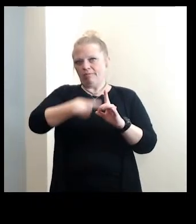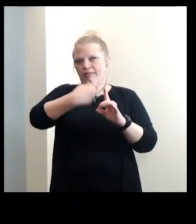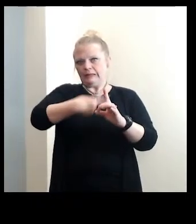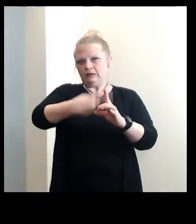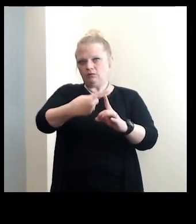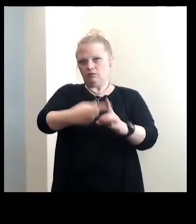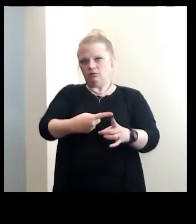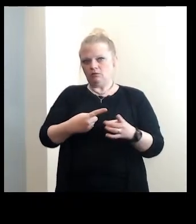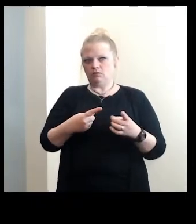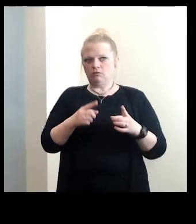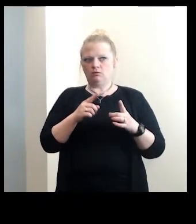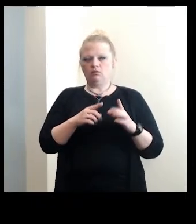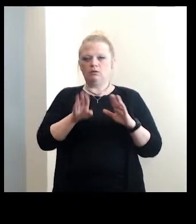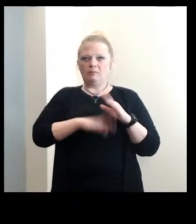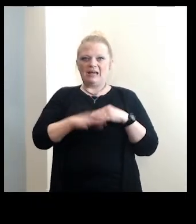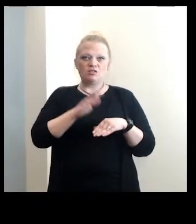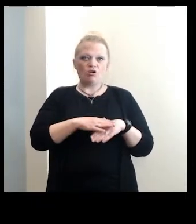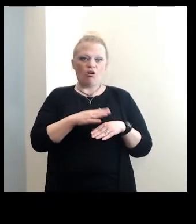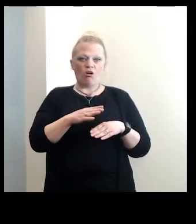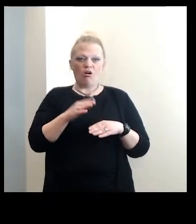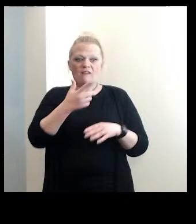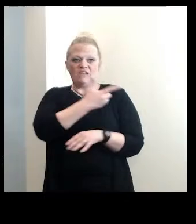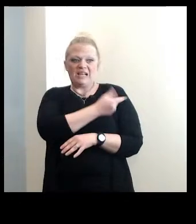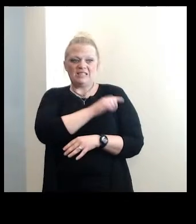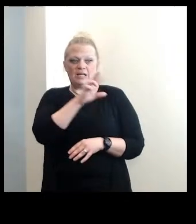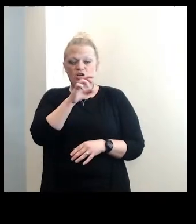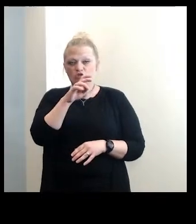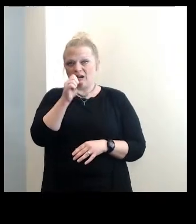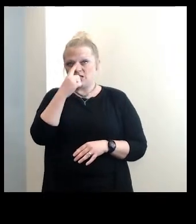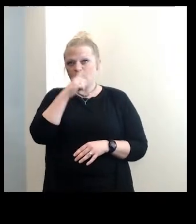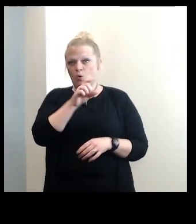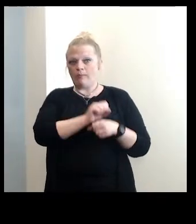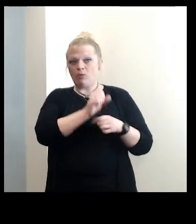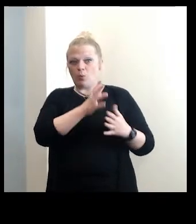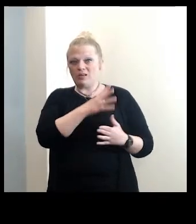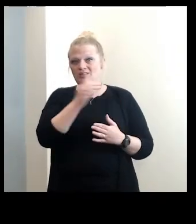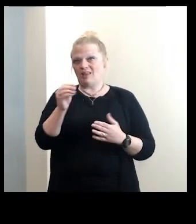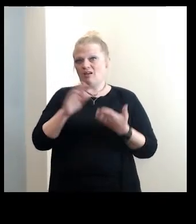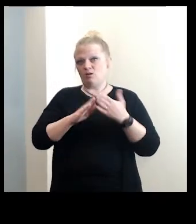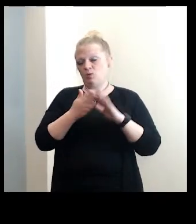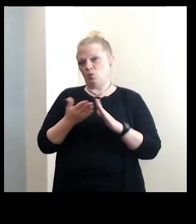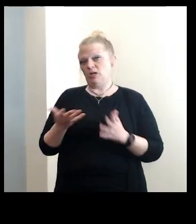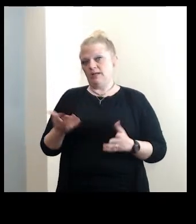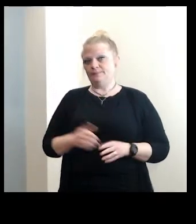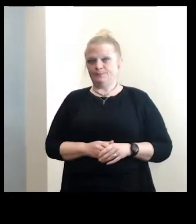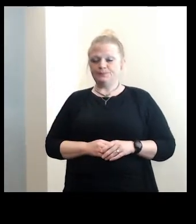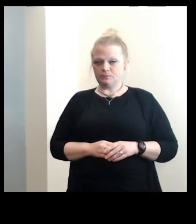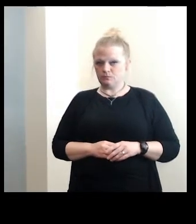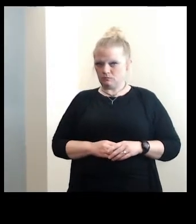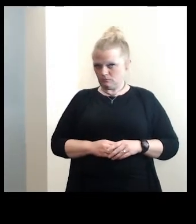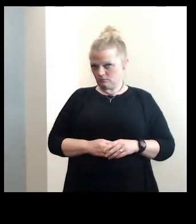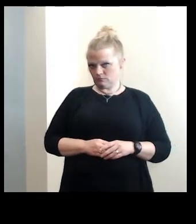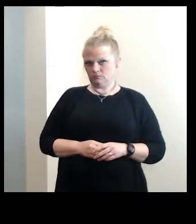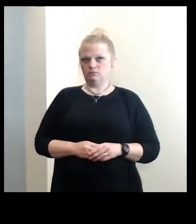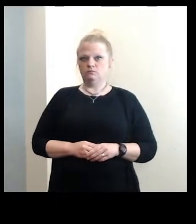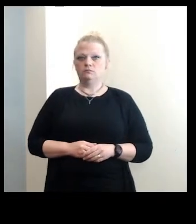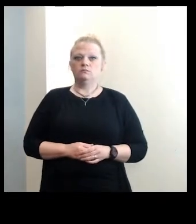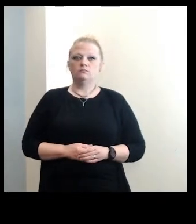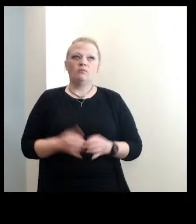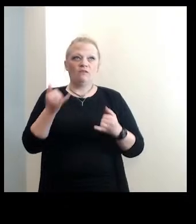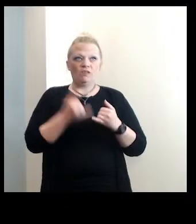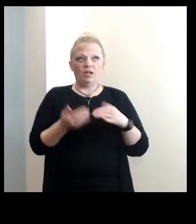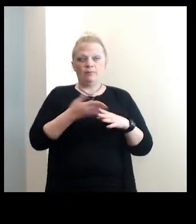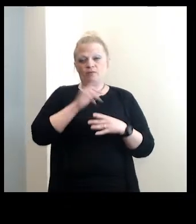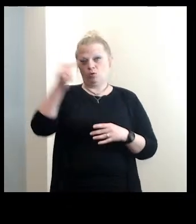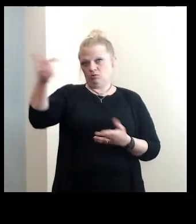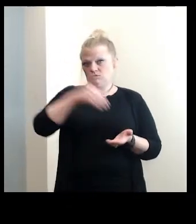basis based on our county vaccination rates for our employees as well as our community vaccination rates. And finally, before I turn it over